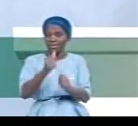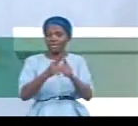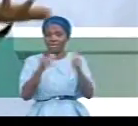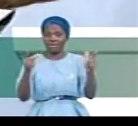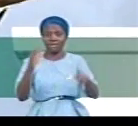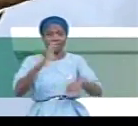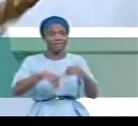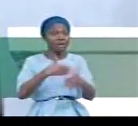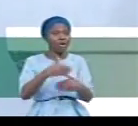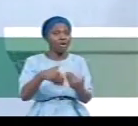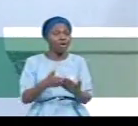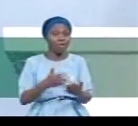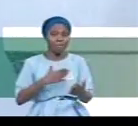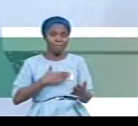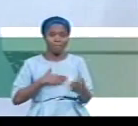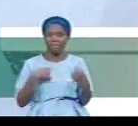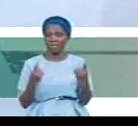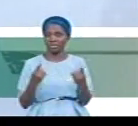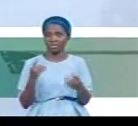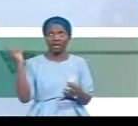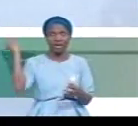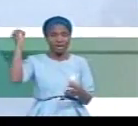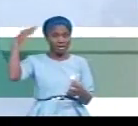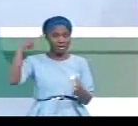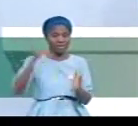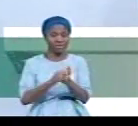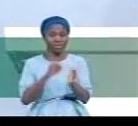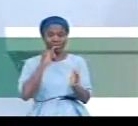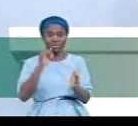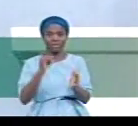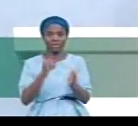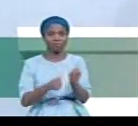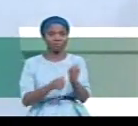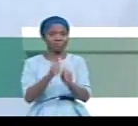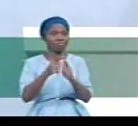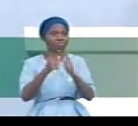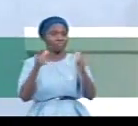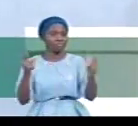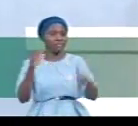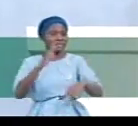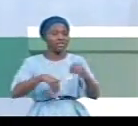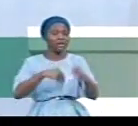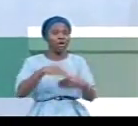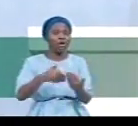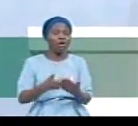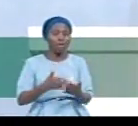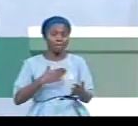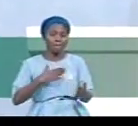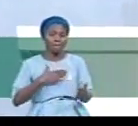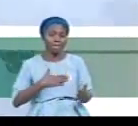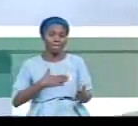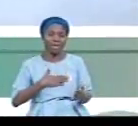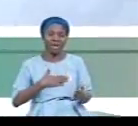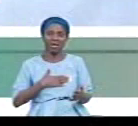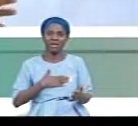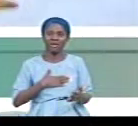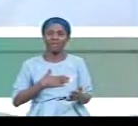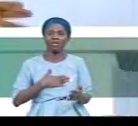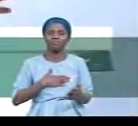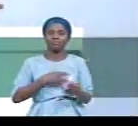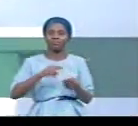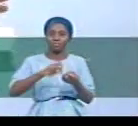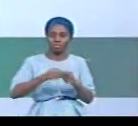sin. Grace that is greater than all my shortcomings.